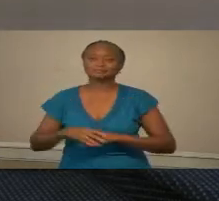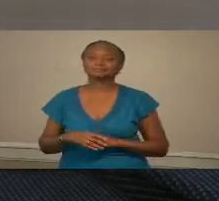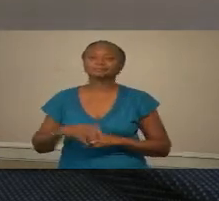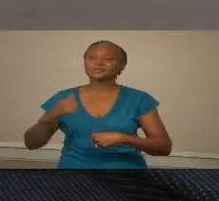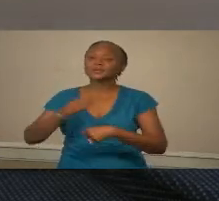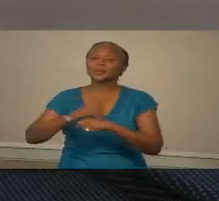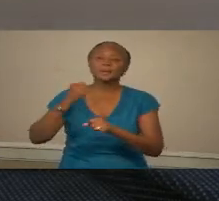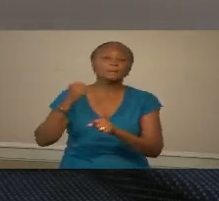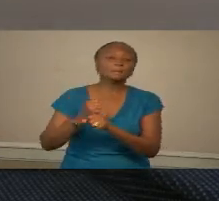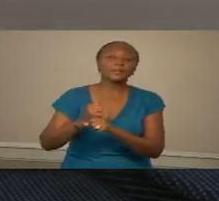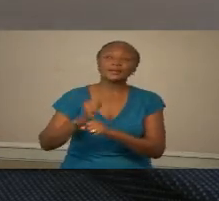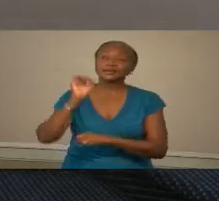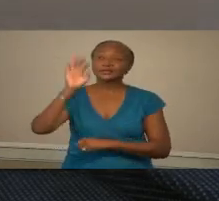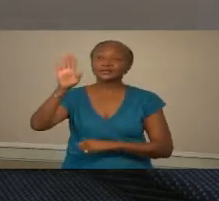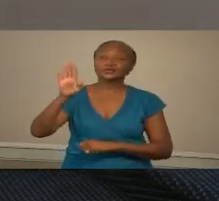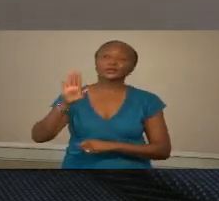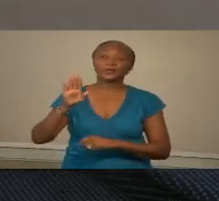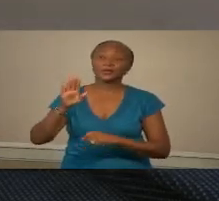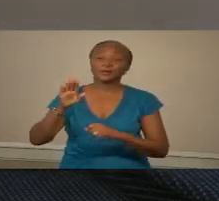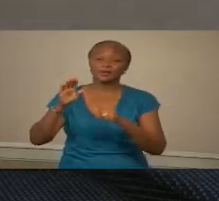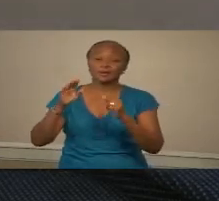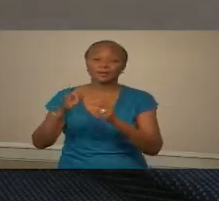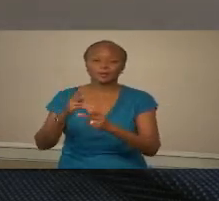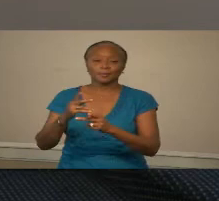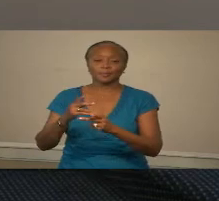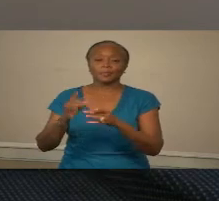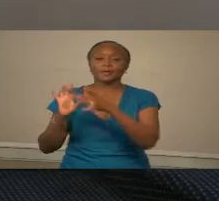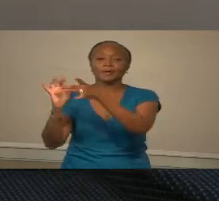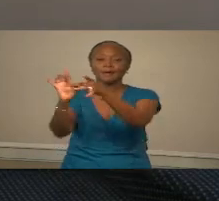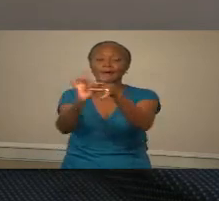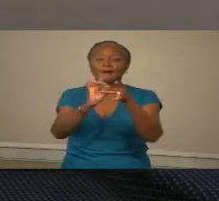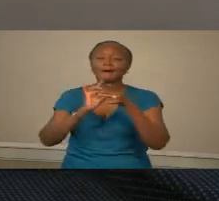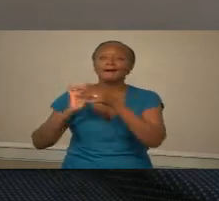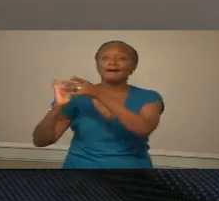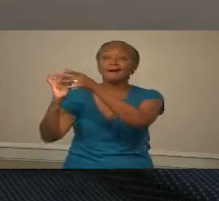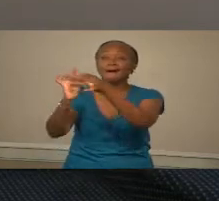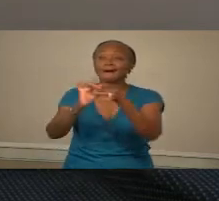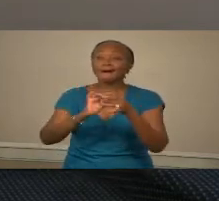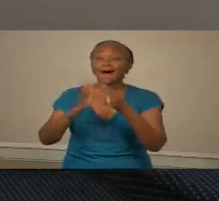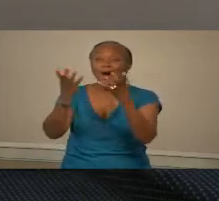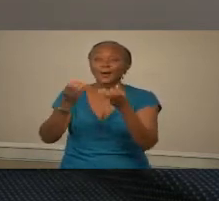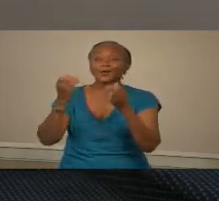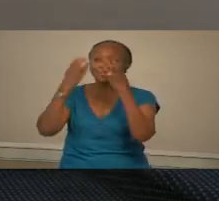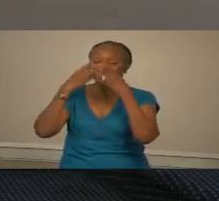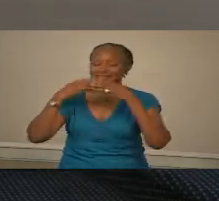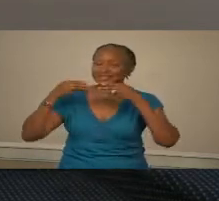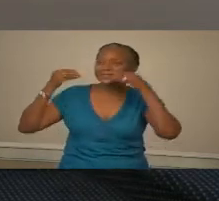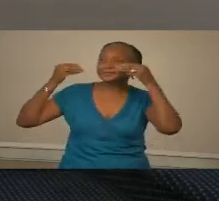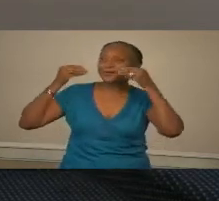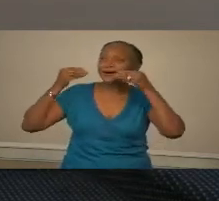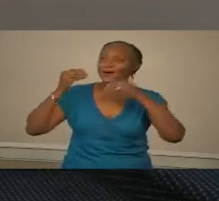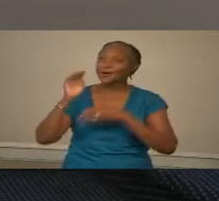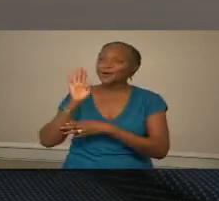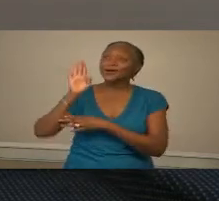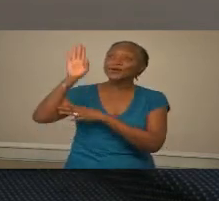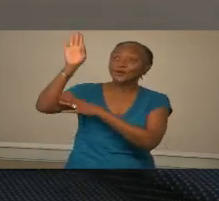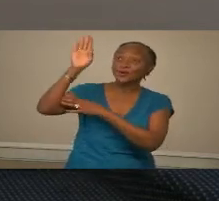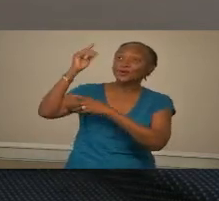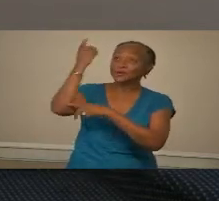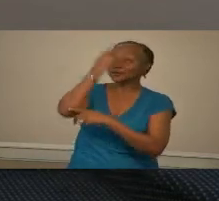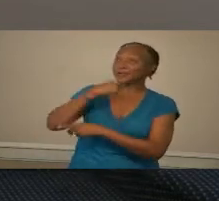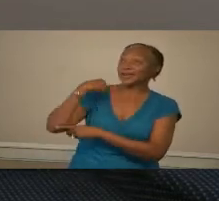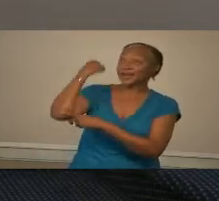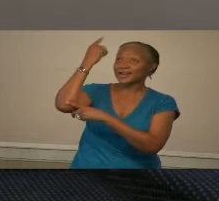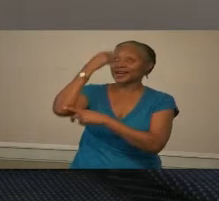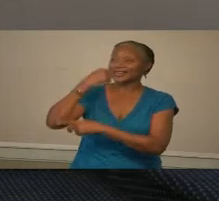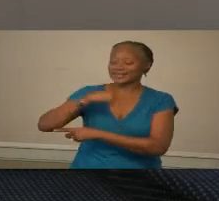Make it your dwelling place. I wanna put a smile on your face. I